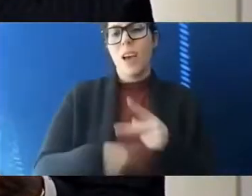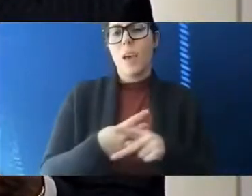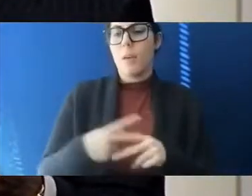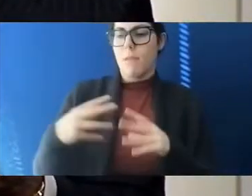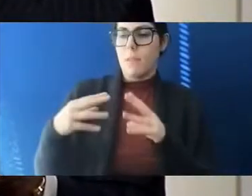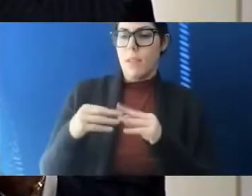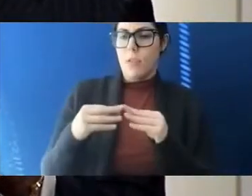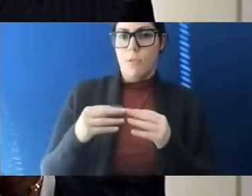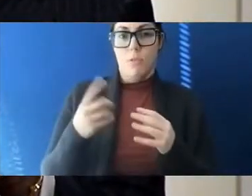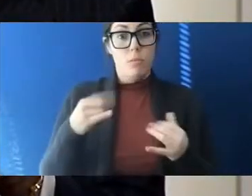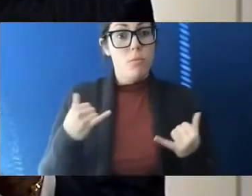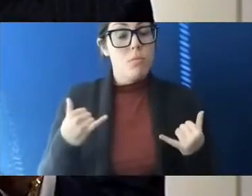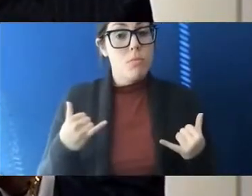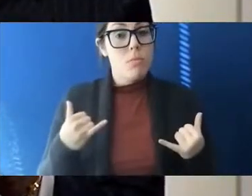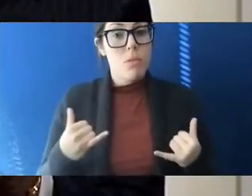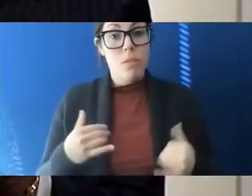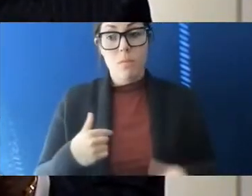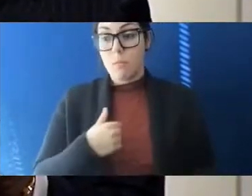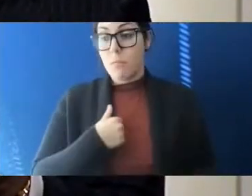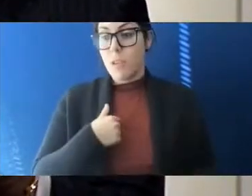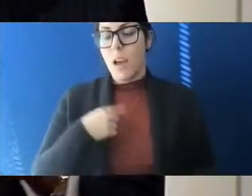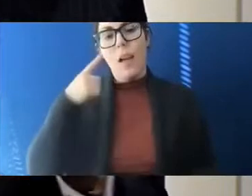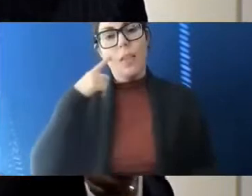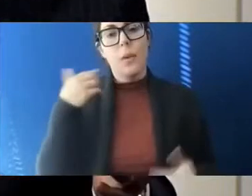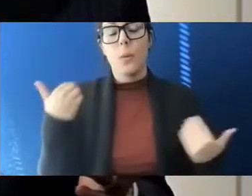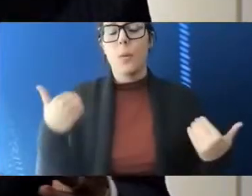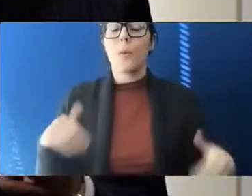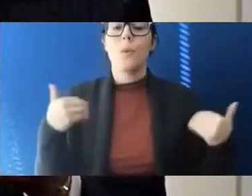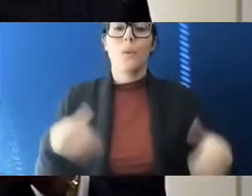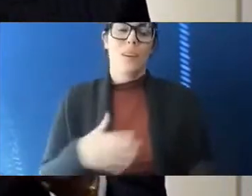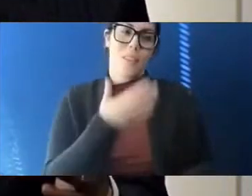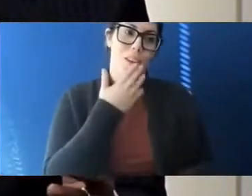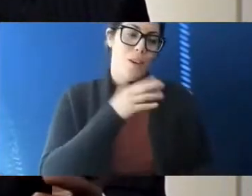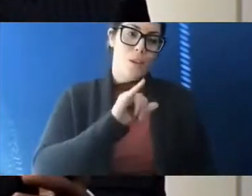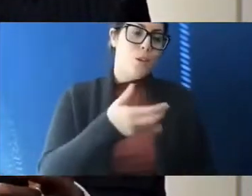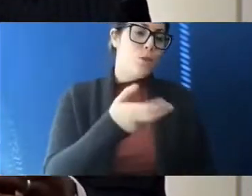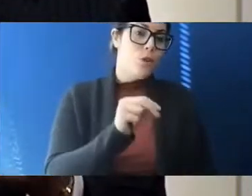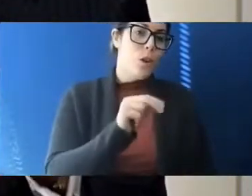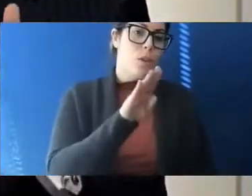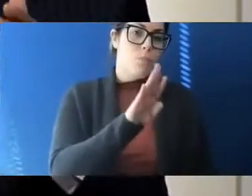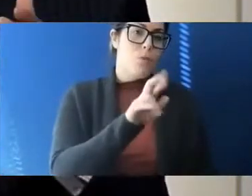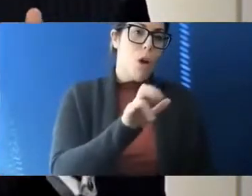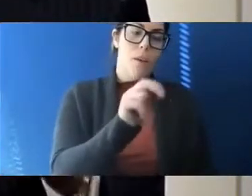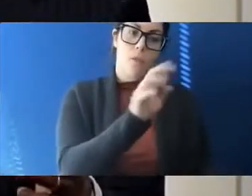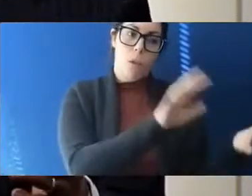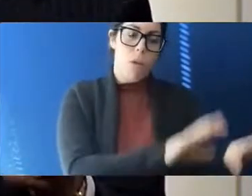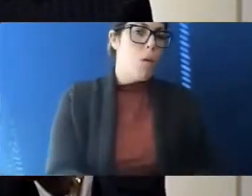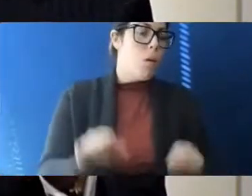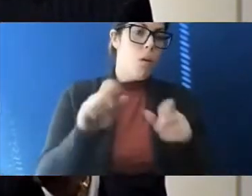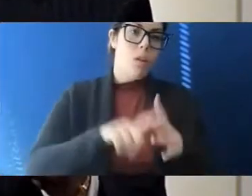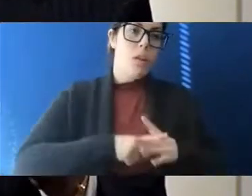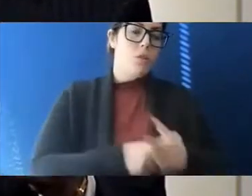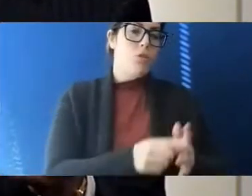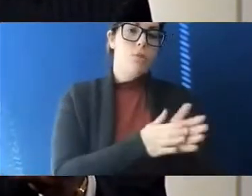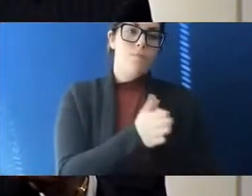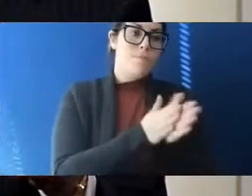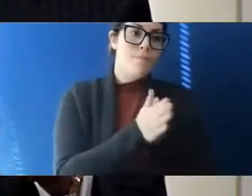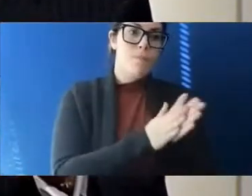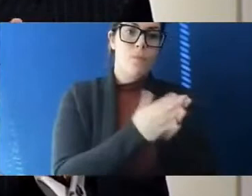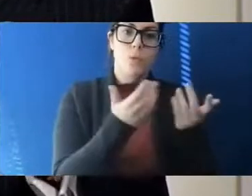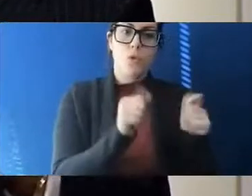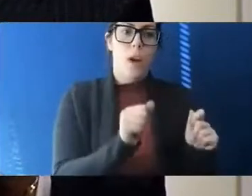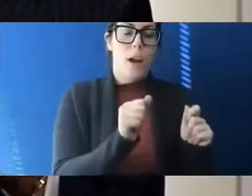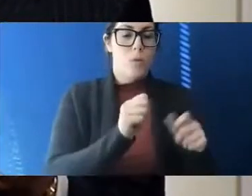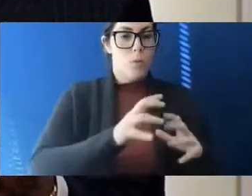for me, I think is just unbelievable. I thank John Bryan for taking the initiative to press for such a